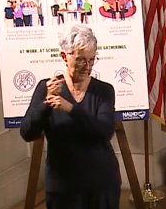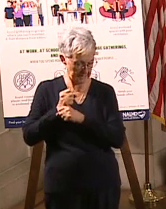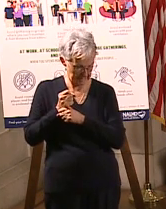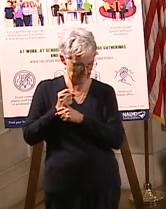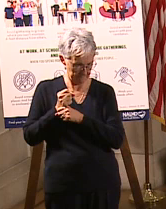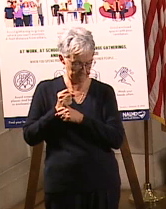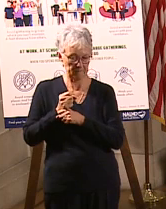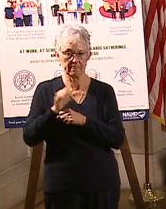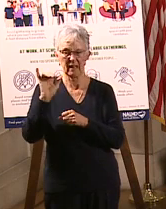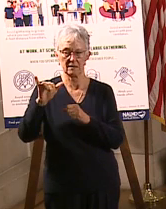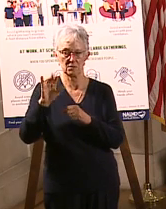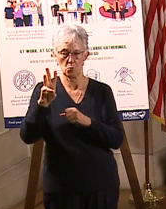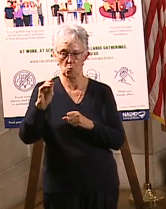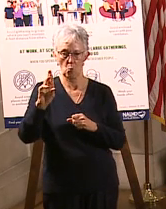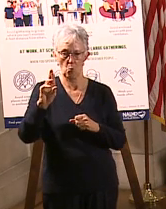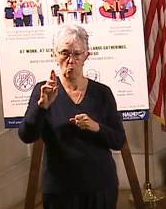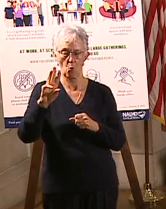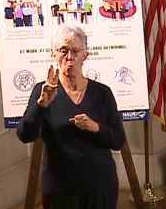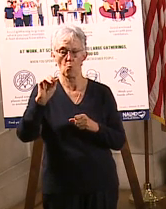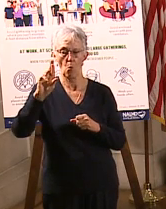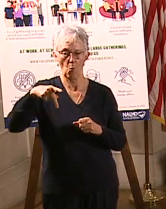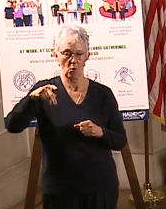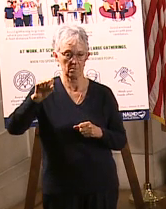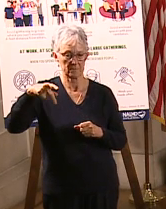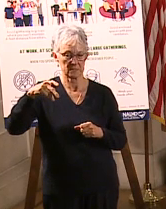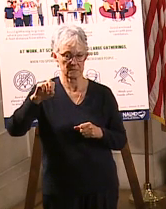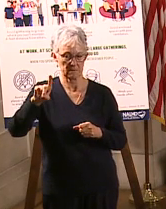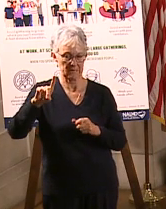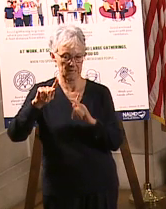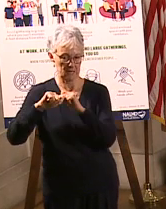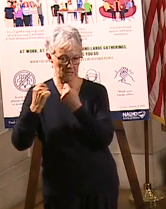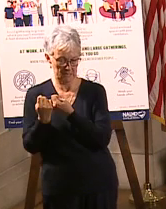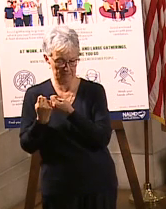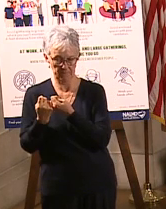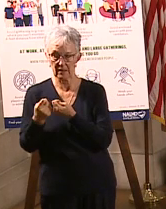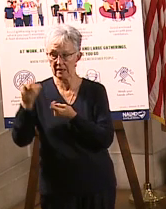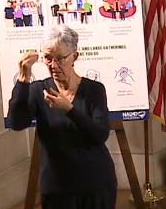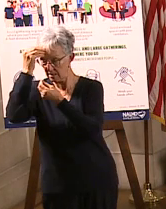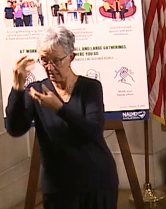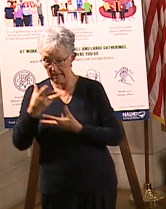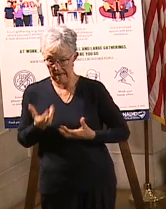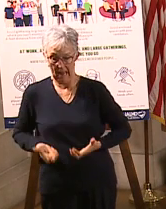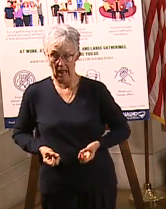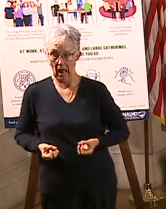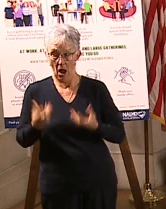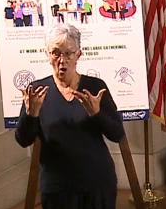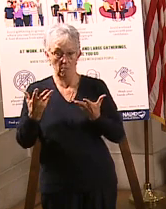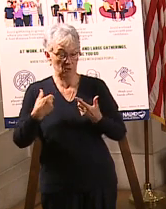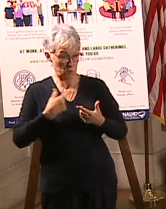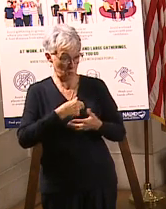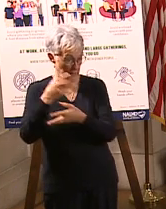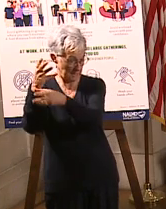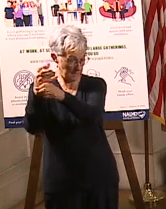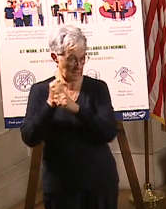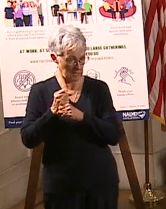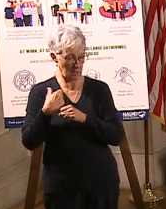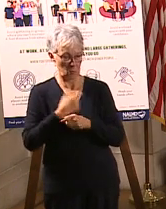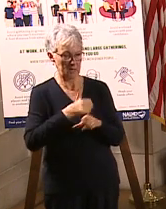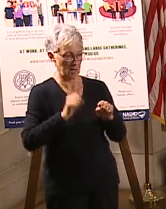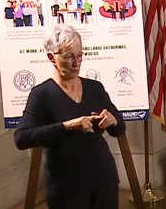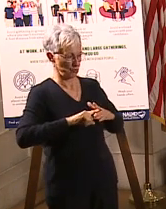Operation Warp Speed team. Once we receive our state's allocation numbers, we are able to start allocations and orders within the